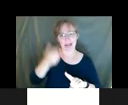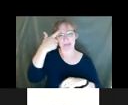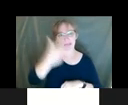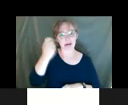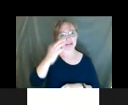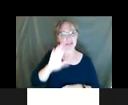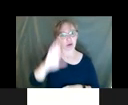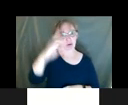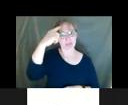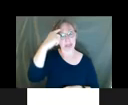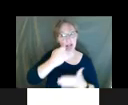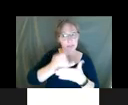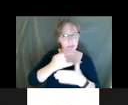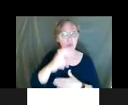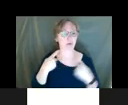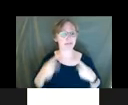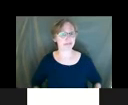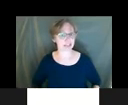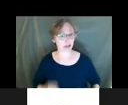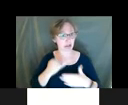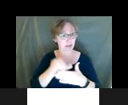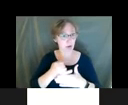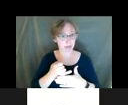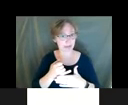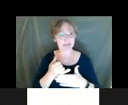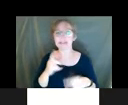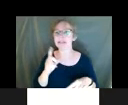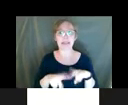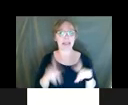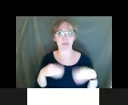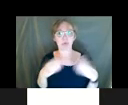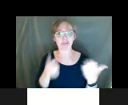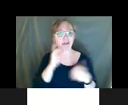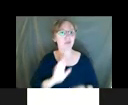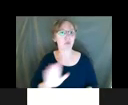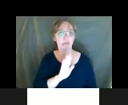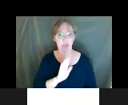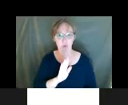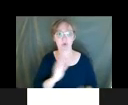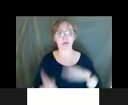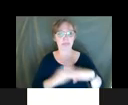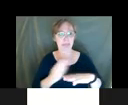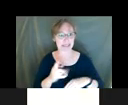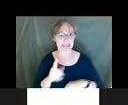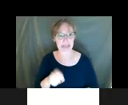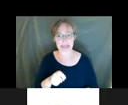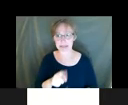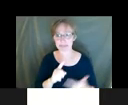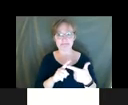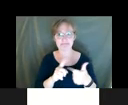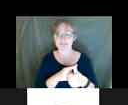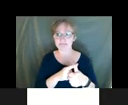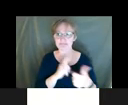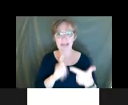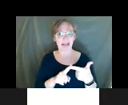impairments, 1, can no longer provide for their basic needs, 2, protect themselves from